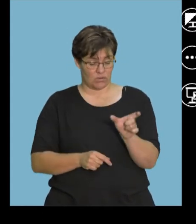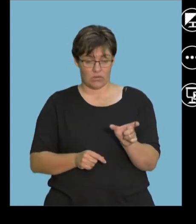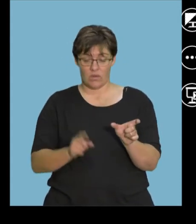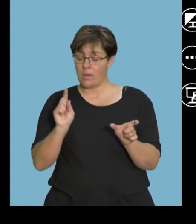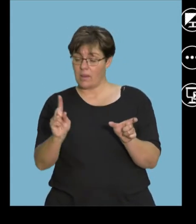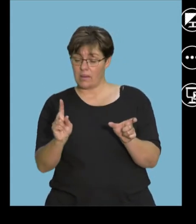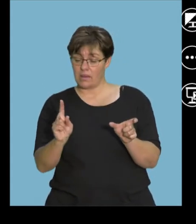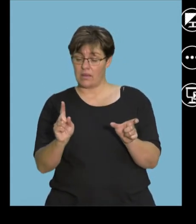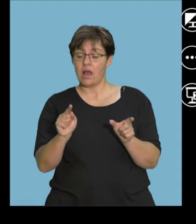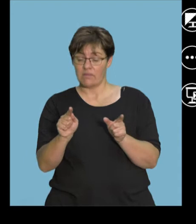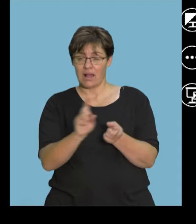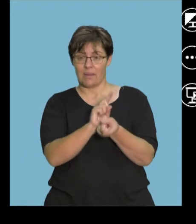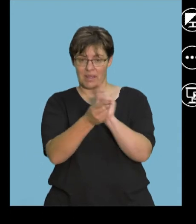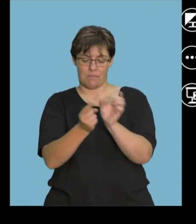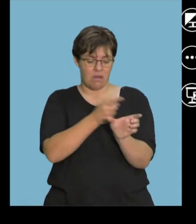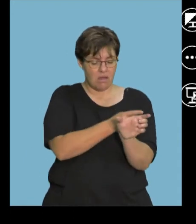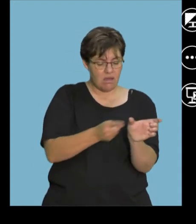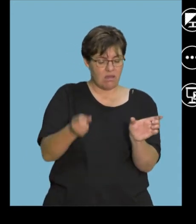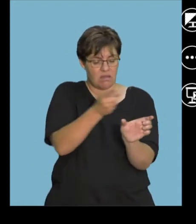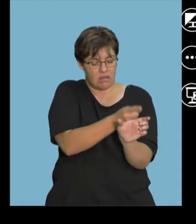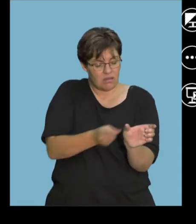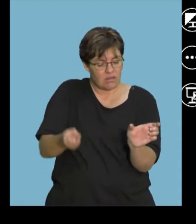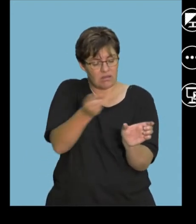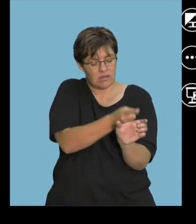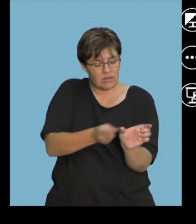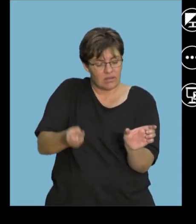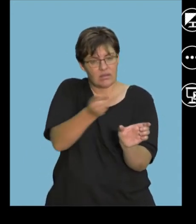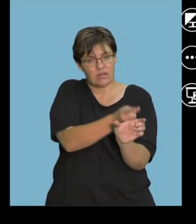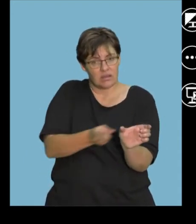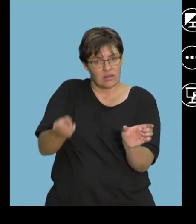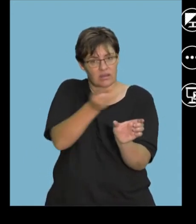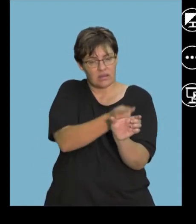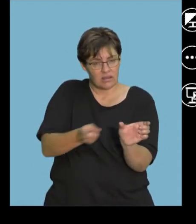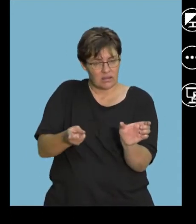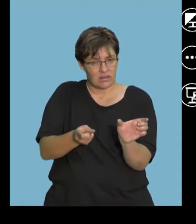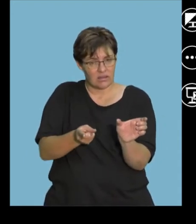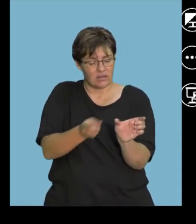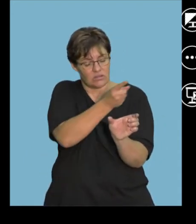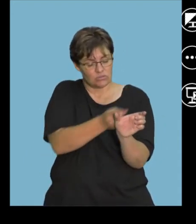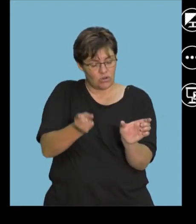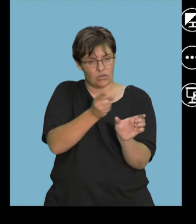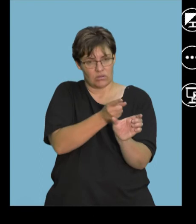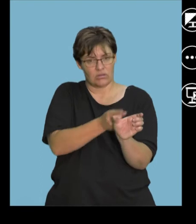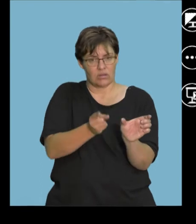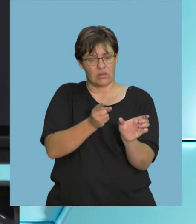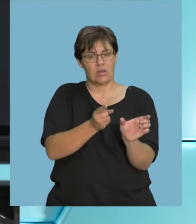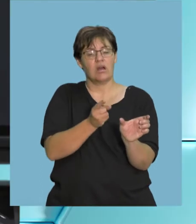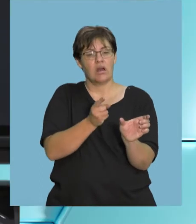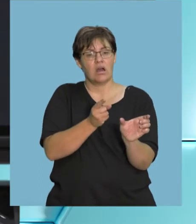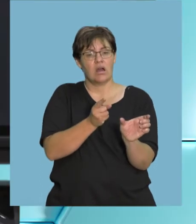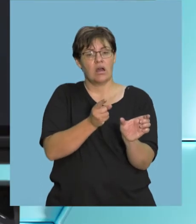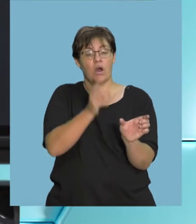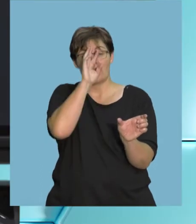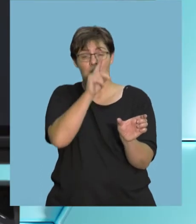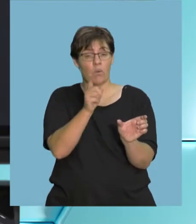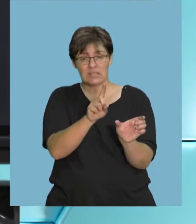discuss this in depth. So the pin will become magnetized. So stroking, essentially, you've got your pin, that's your magnet,